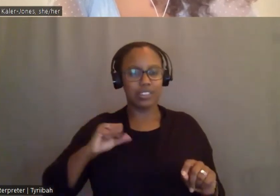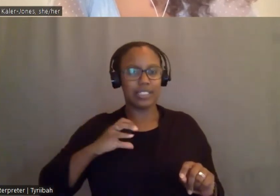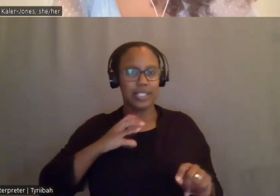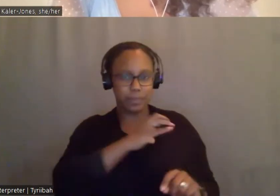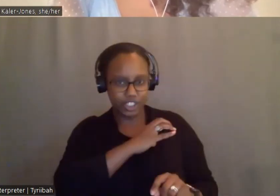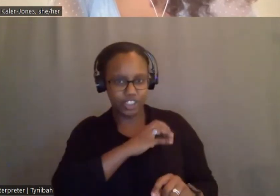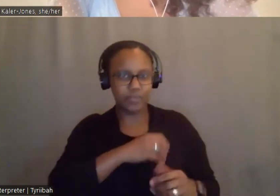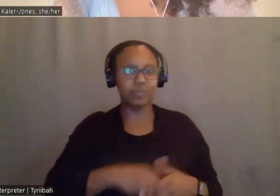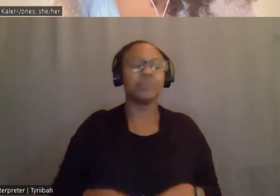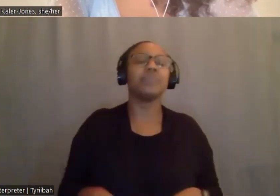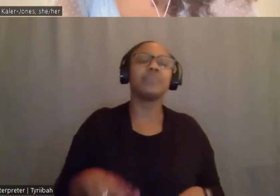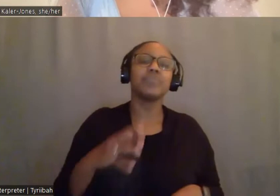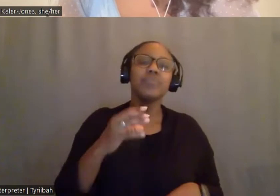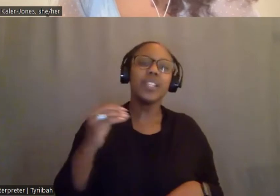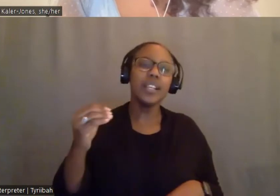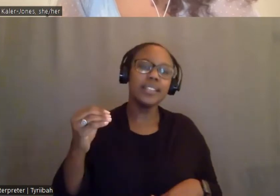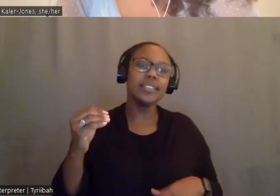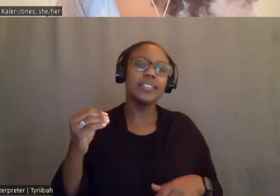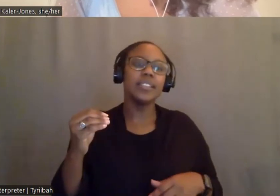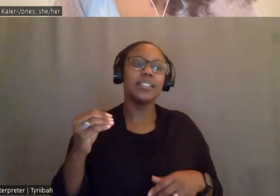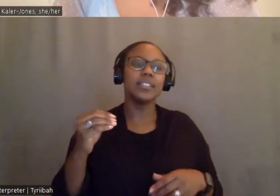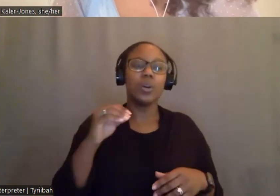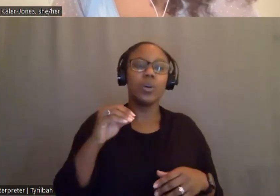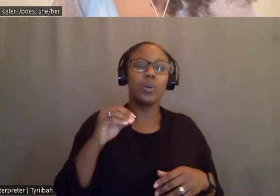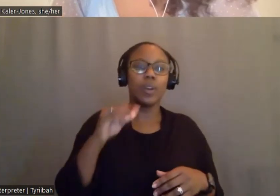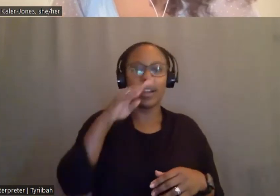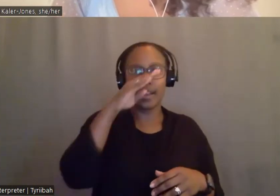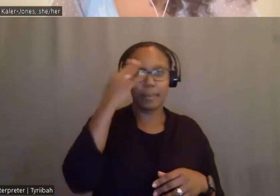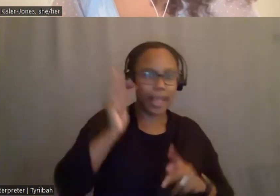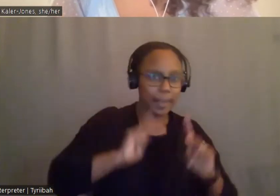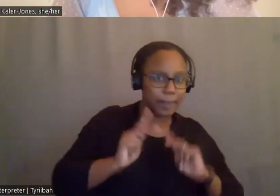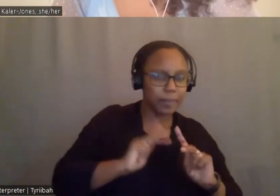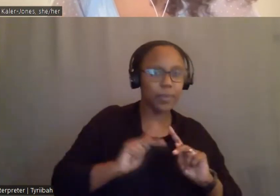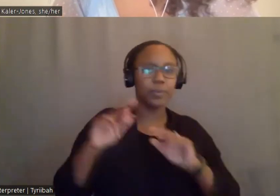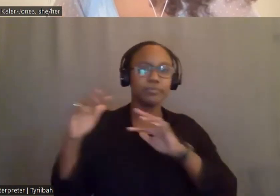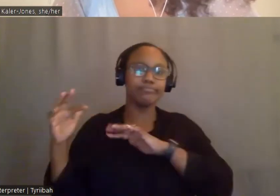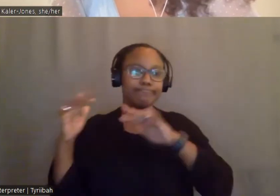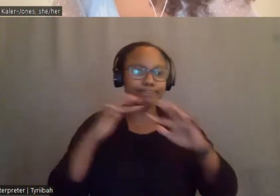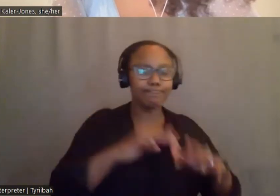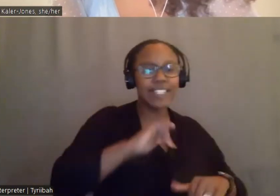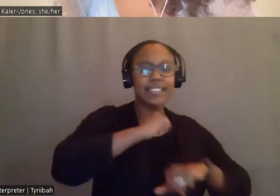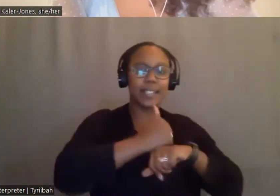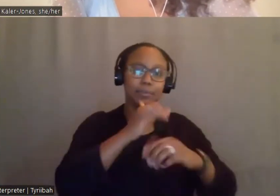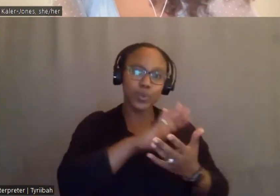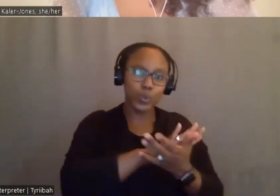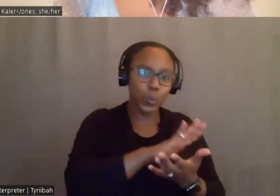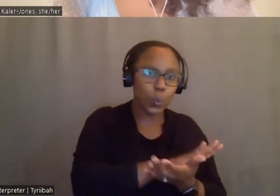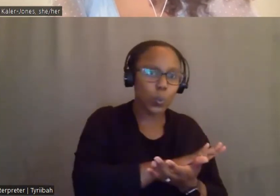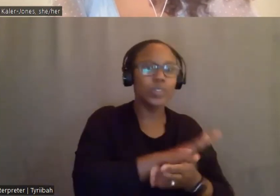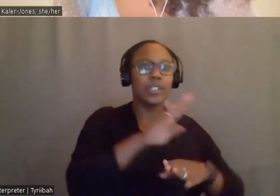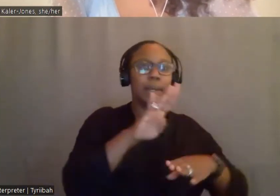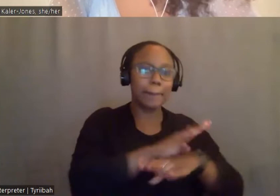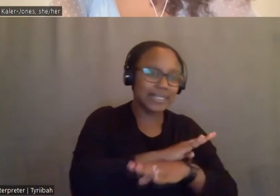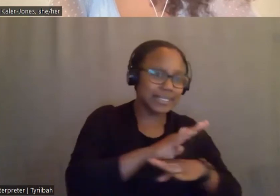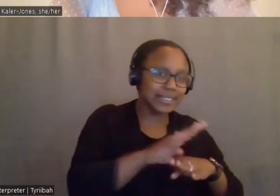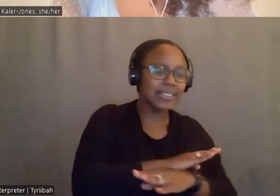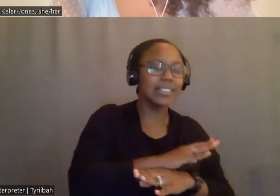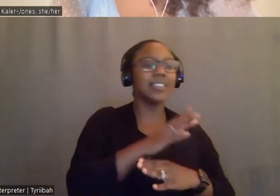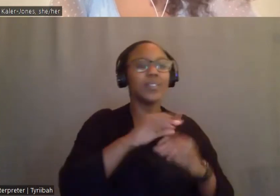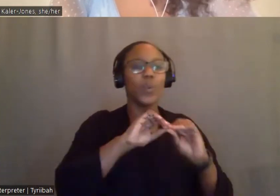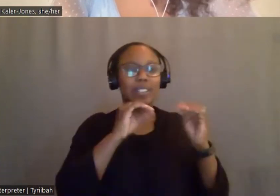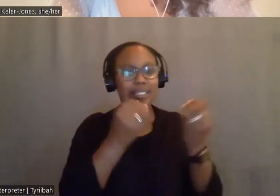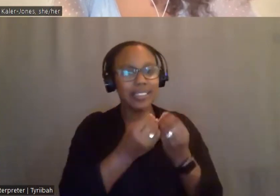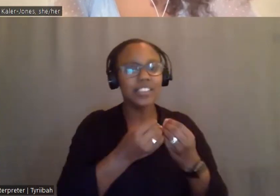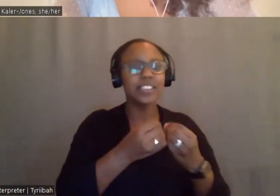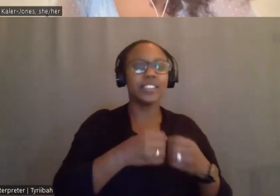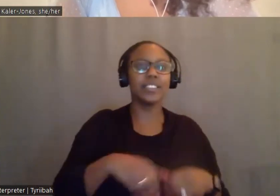are drawing people. So African Americans come from the States, they create, you know, schools, businesses, social organizations.